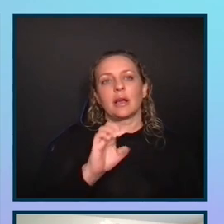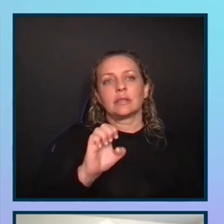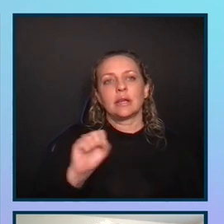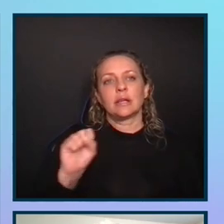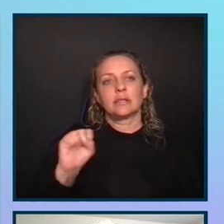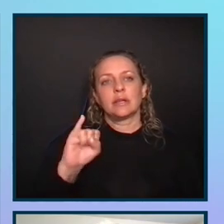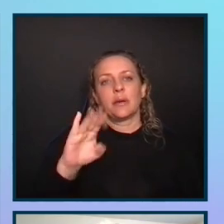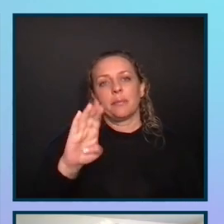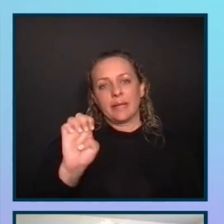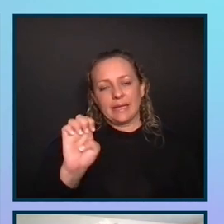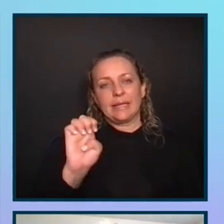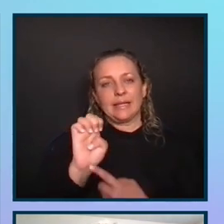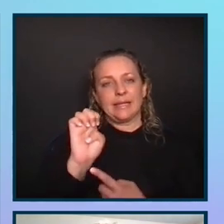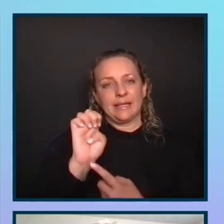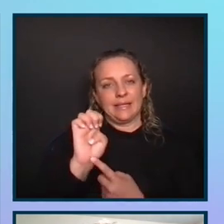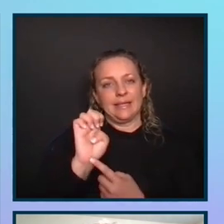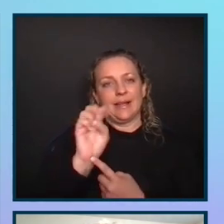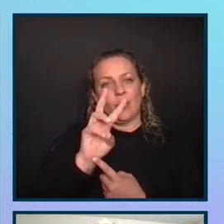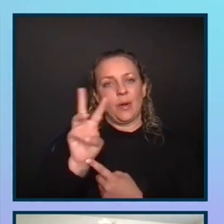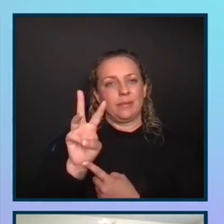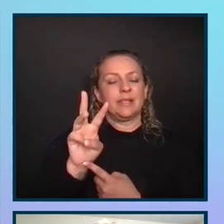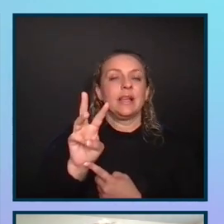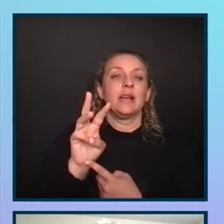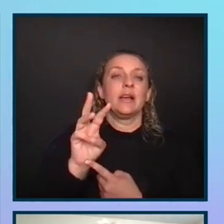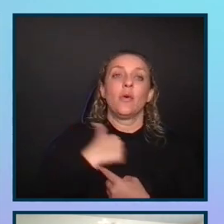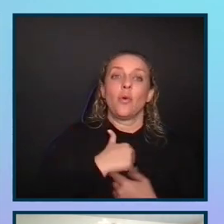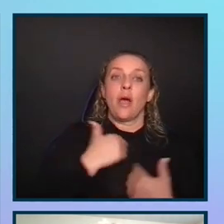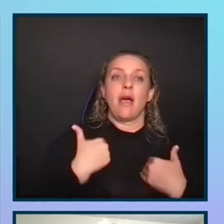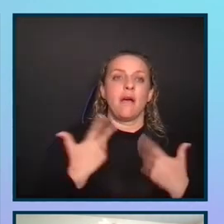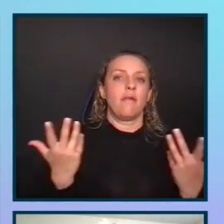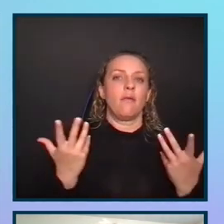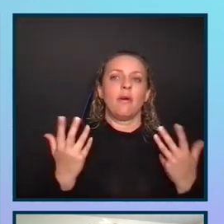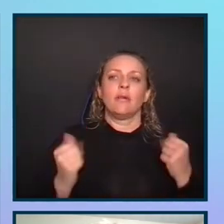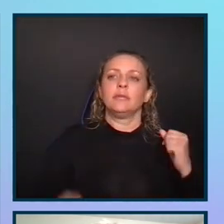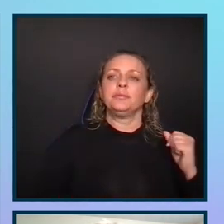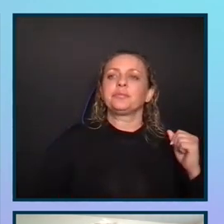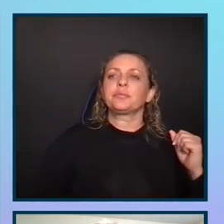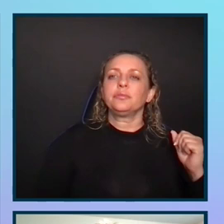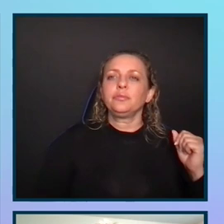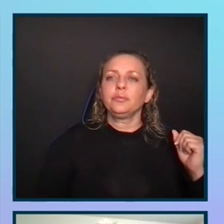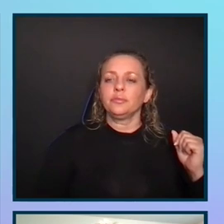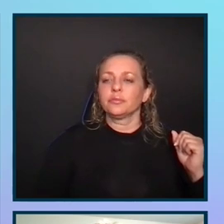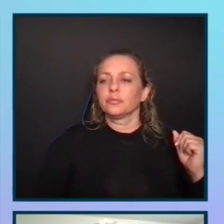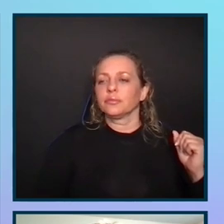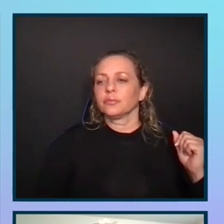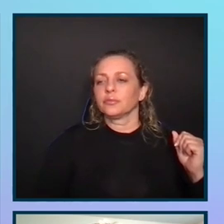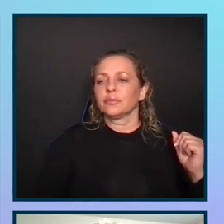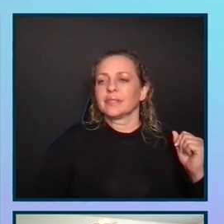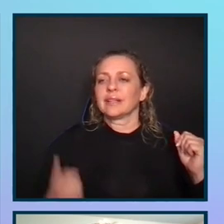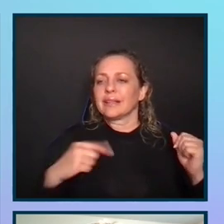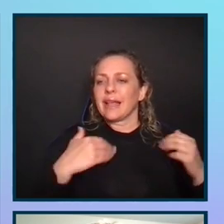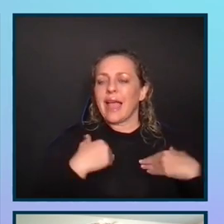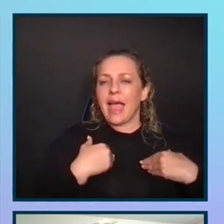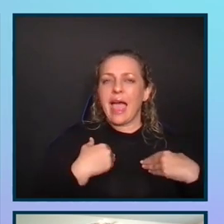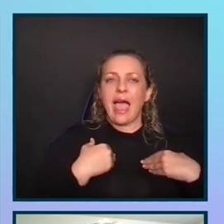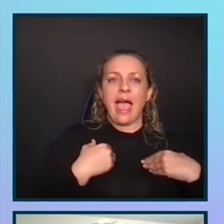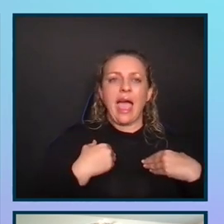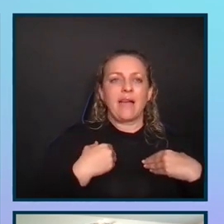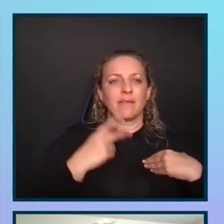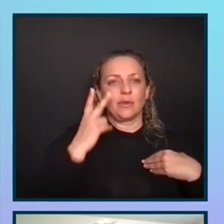I'm just going to do this here. What we've got is they have a carousel